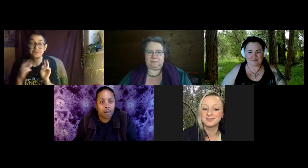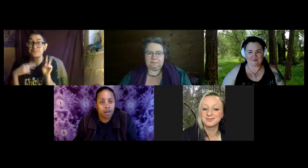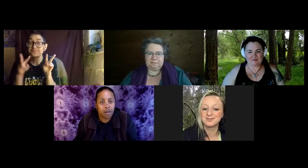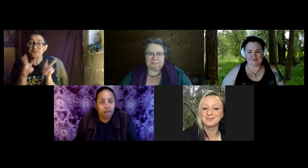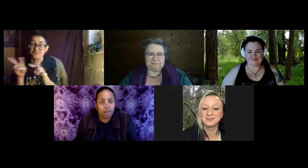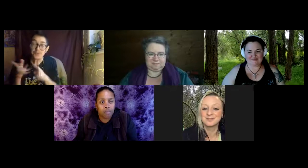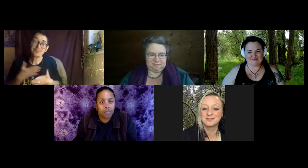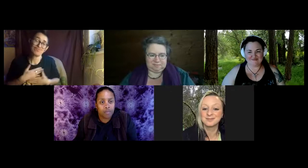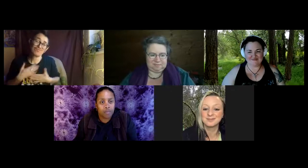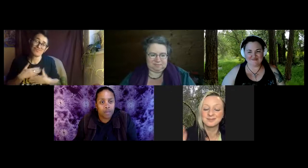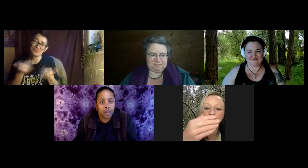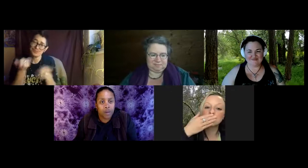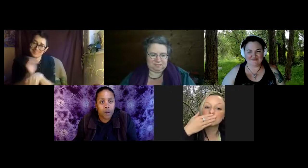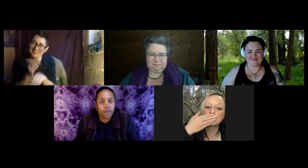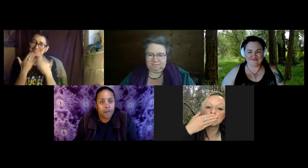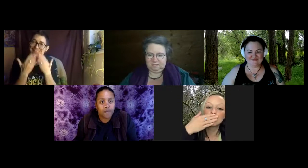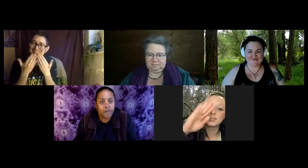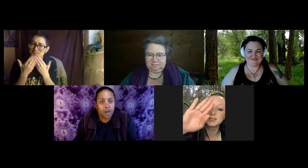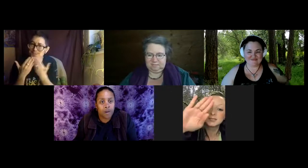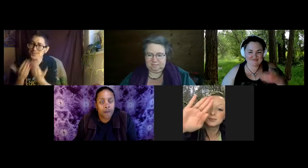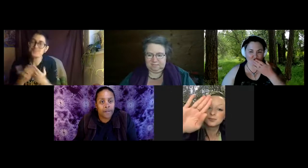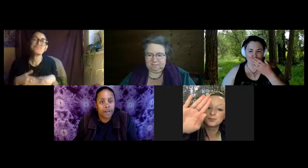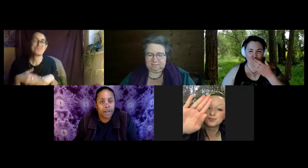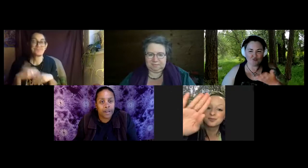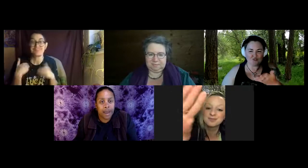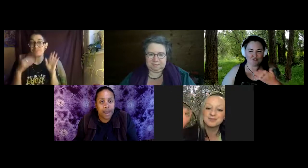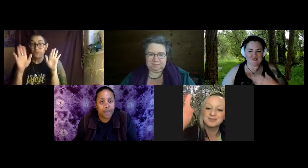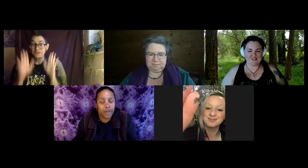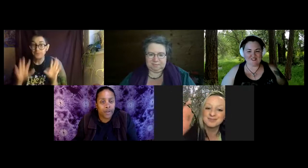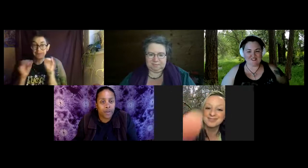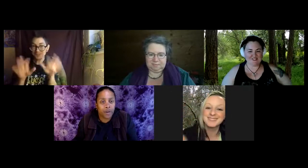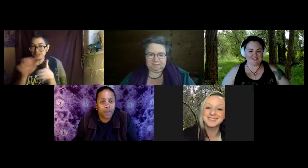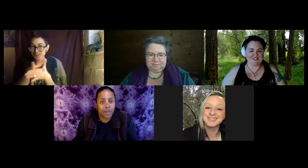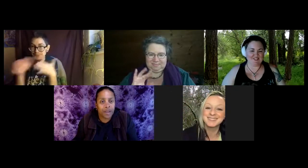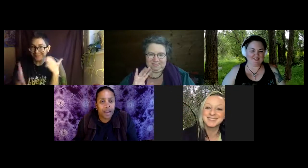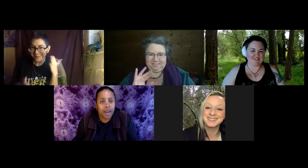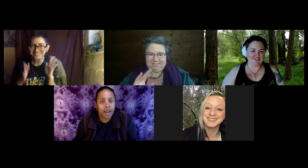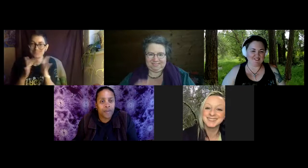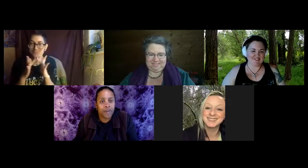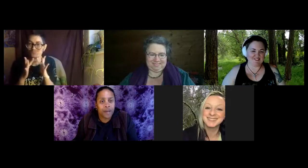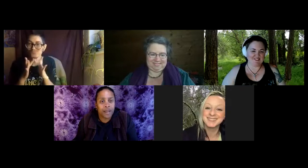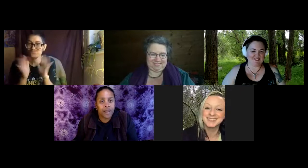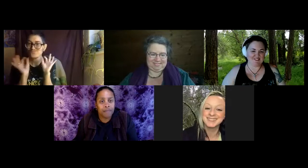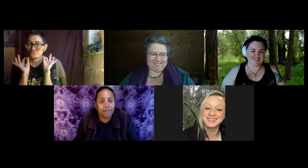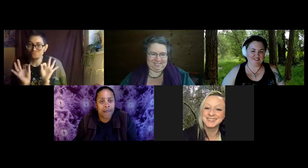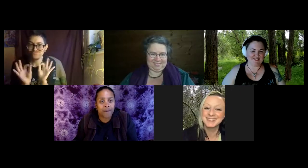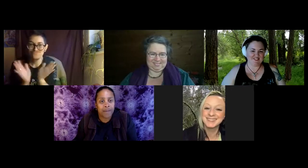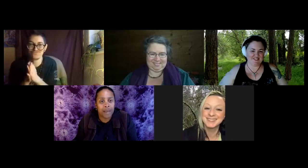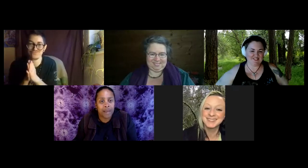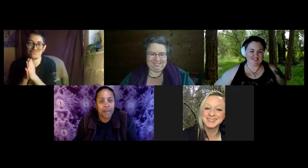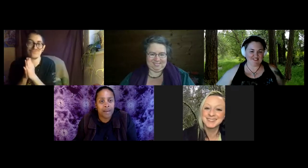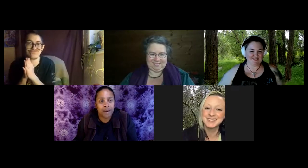yeah. So I'm looking, have a really good night. I really enjoyed working with you tonight, and have a really